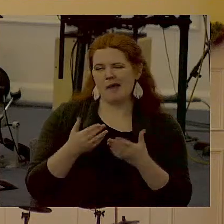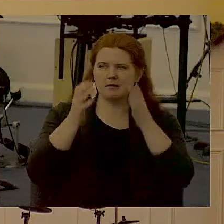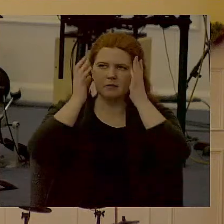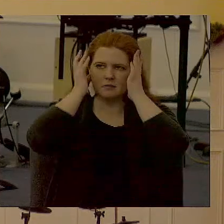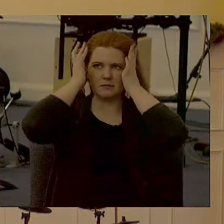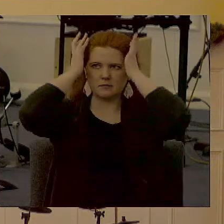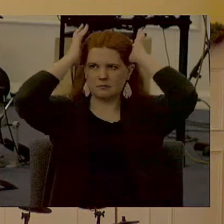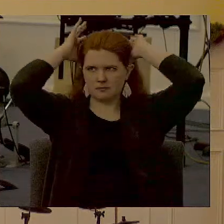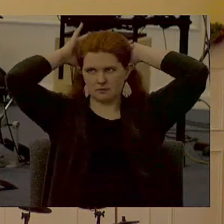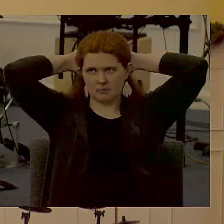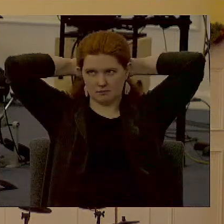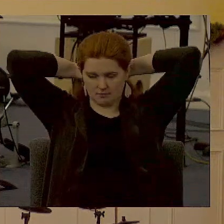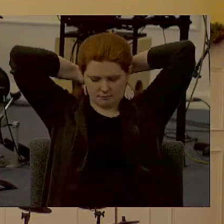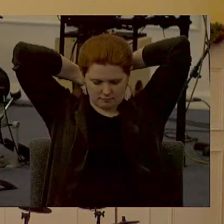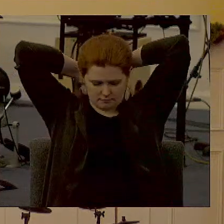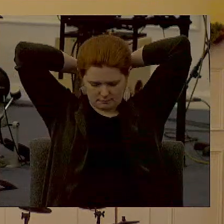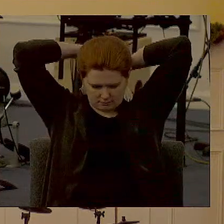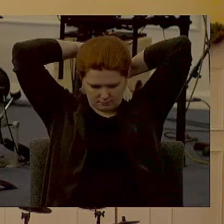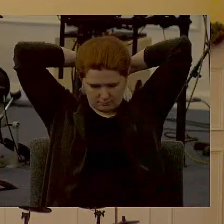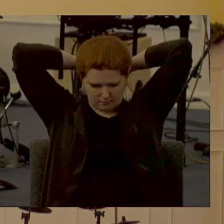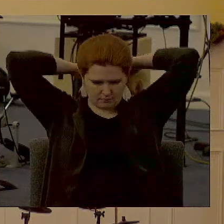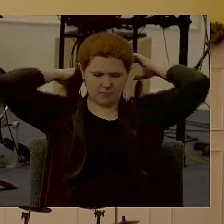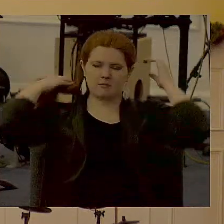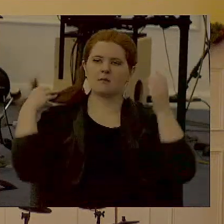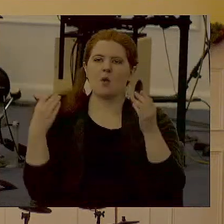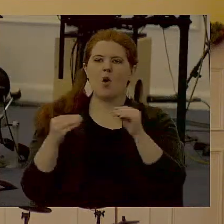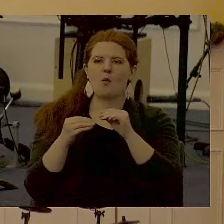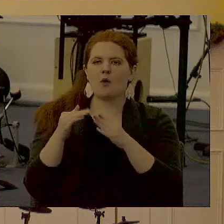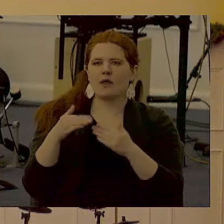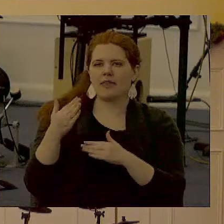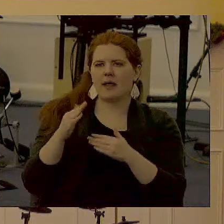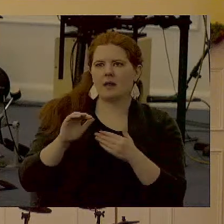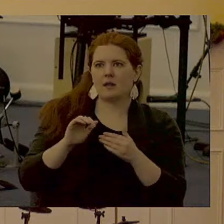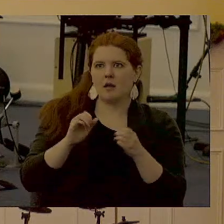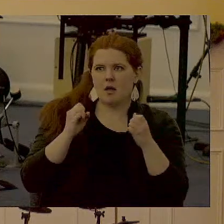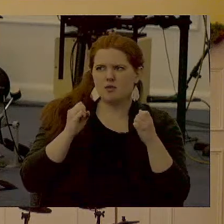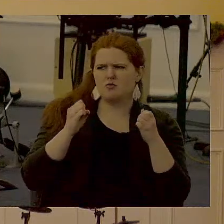more than what everyone in the history of the world's had before you.